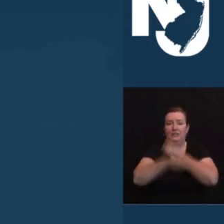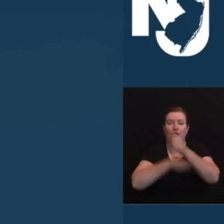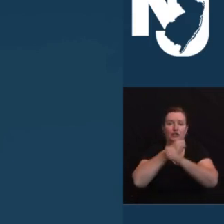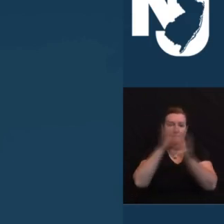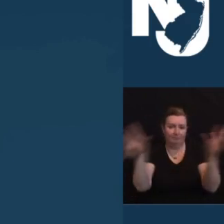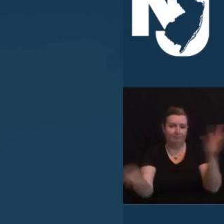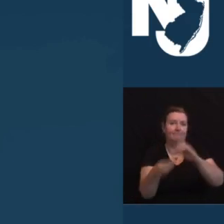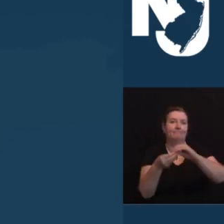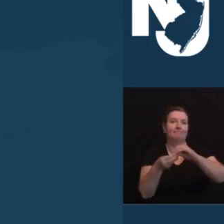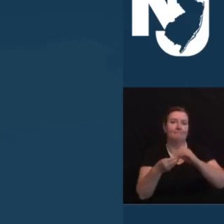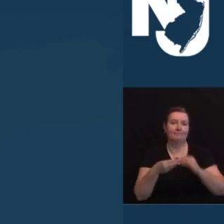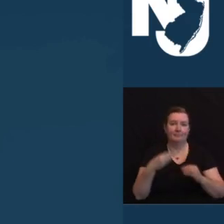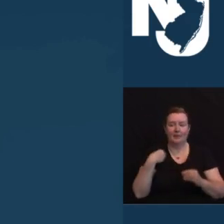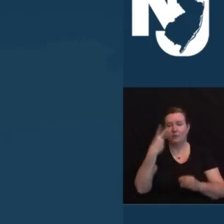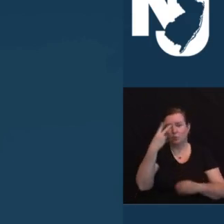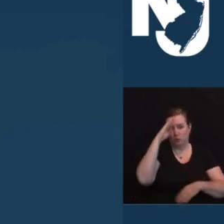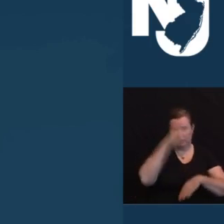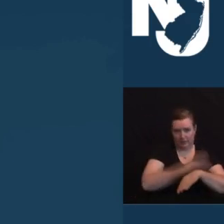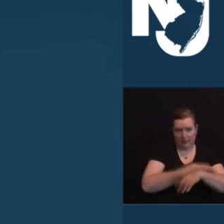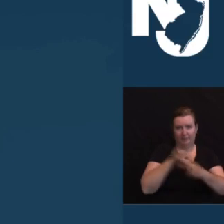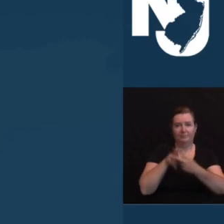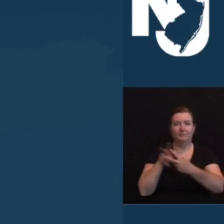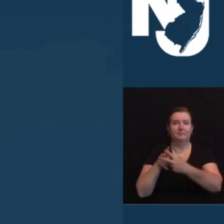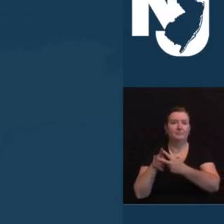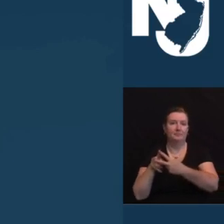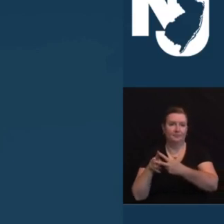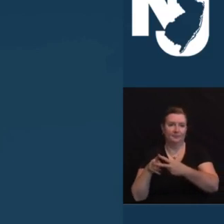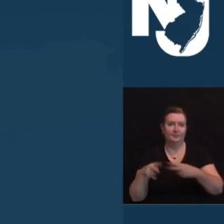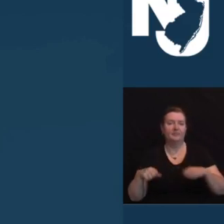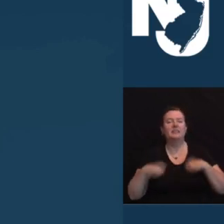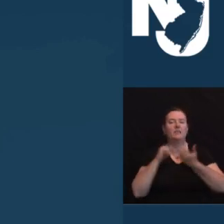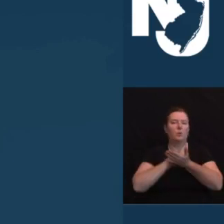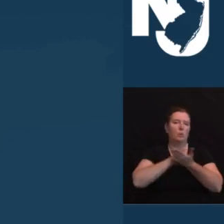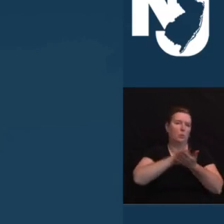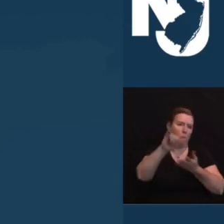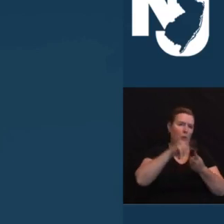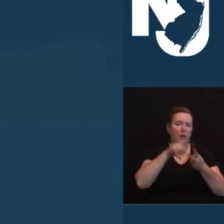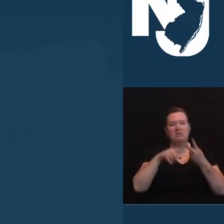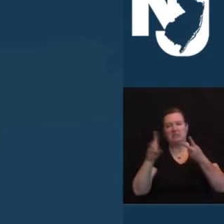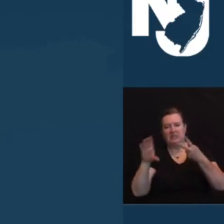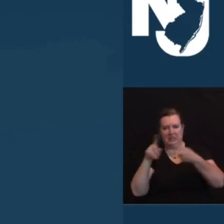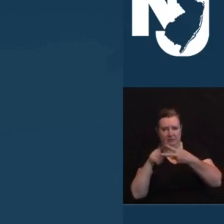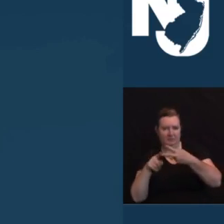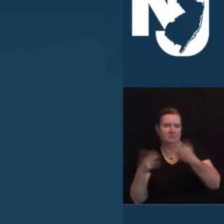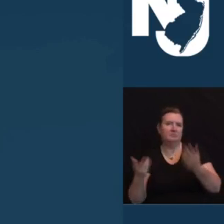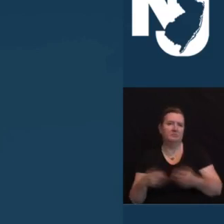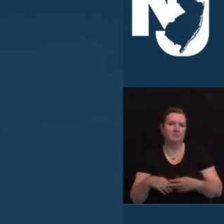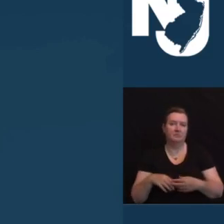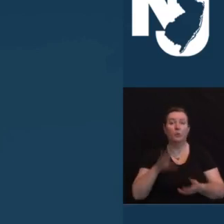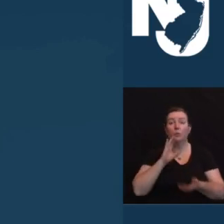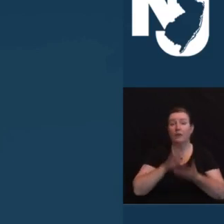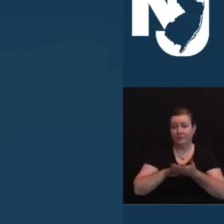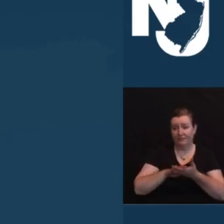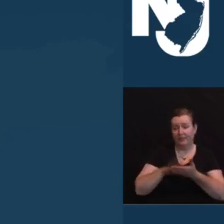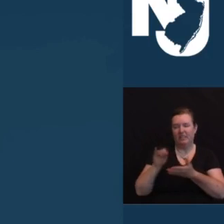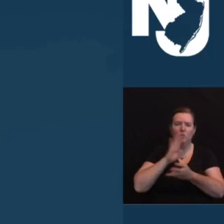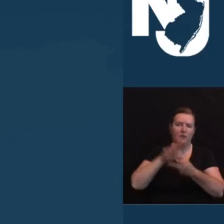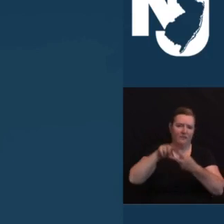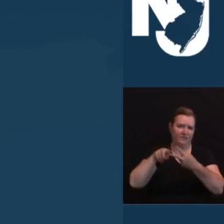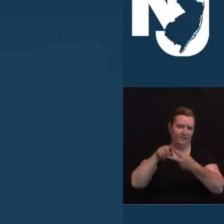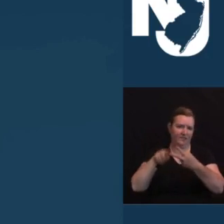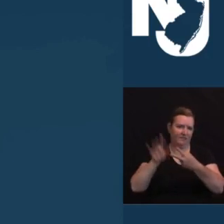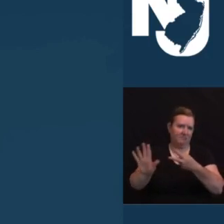sons, Andy and Dan. They are respectively in New York City and Washington, D.C., and their wives, Shala and Lan, respectively, and